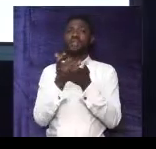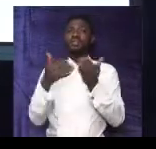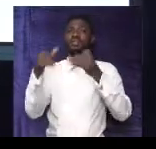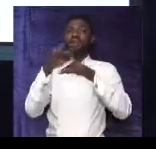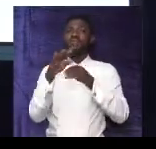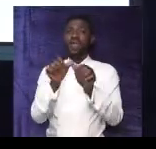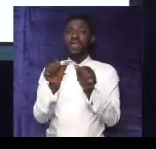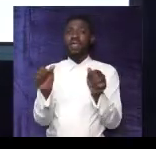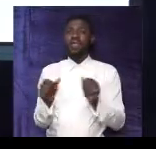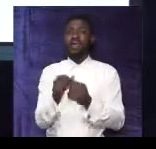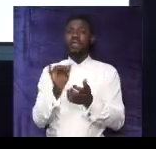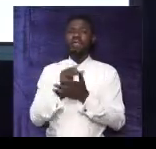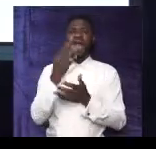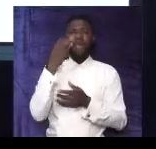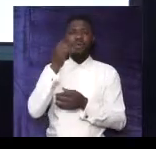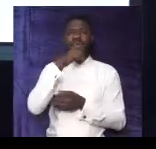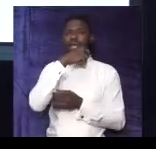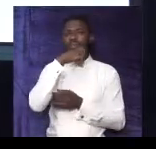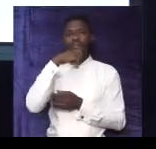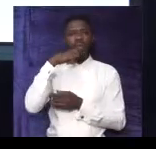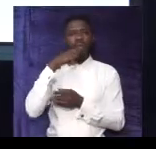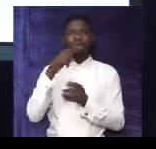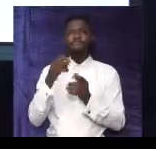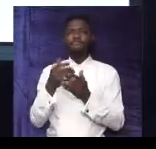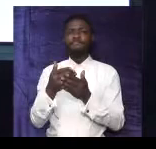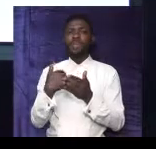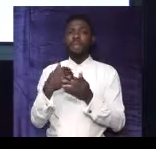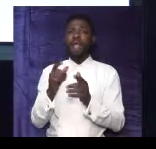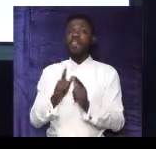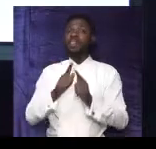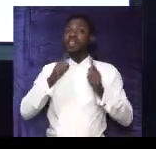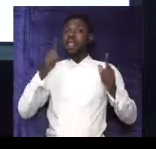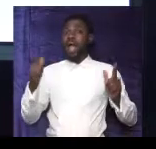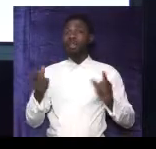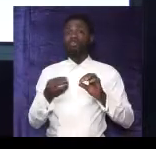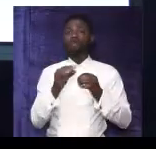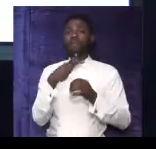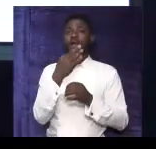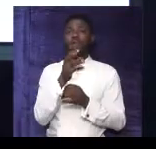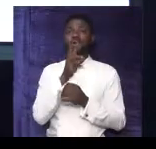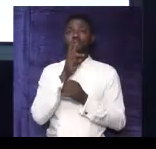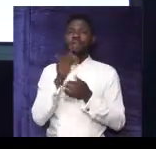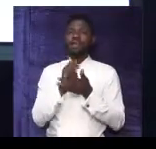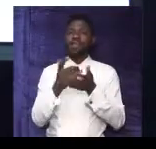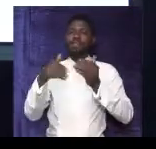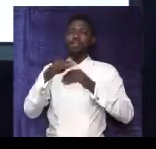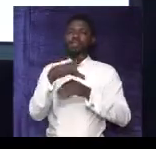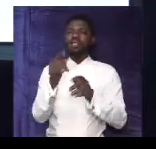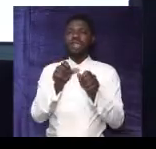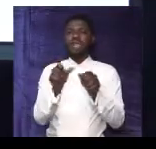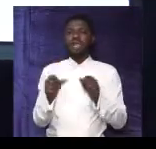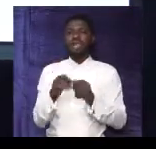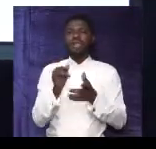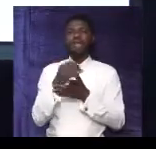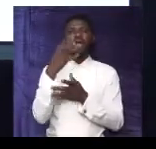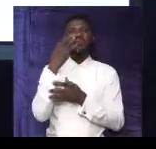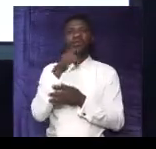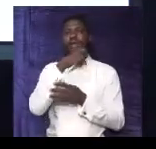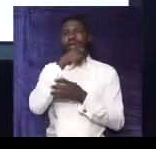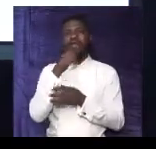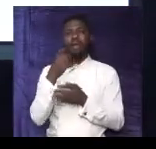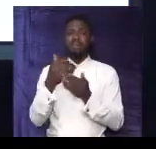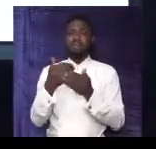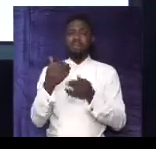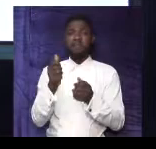that covers an area that was dry before. A large amount of water that covers an area that was dry